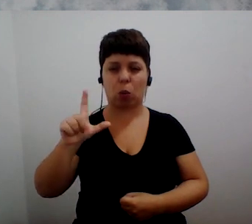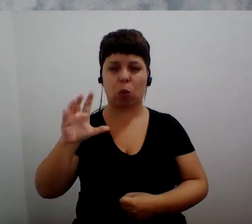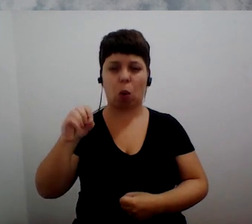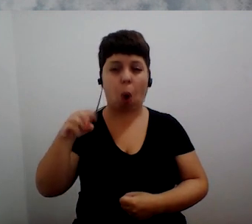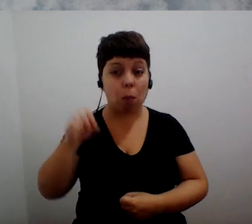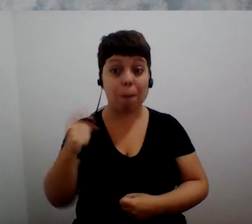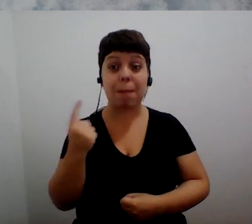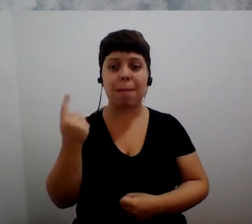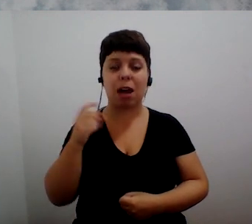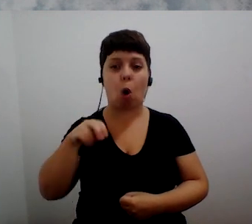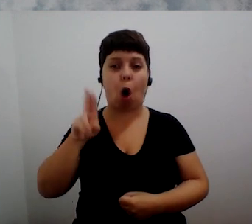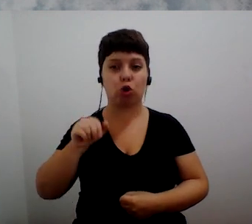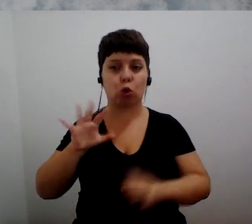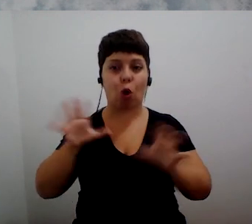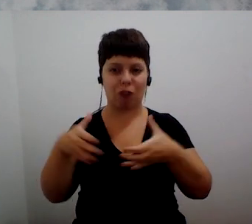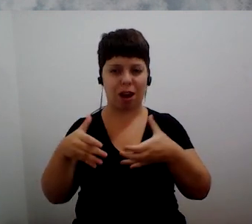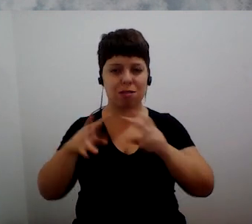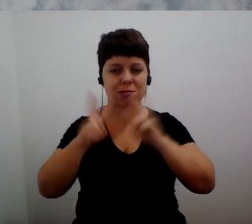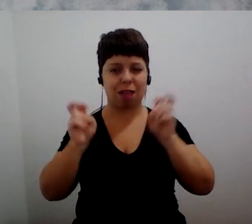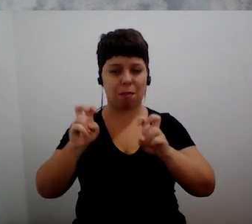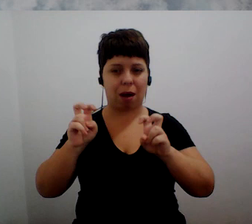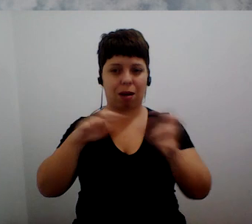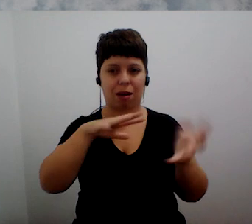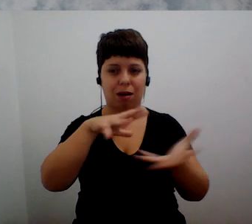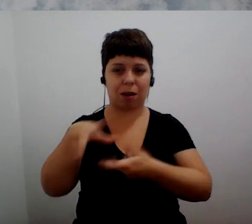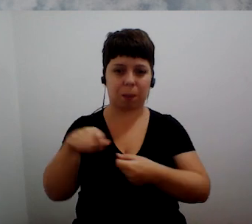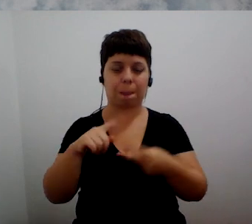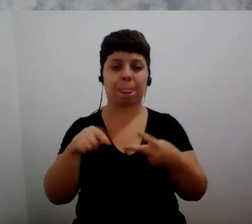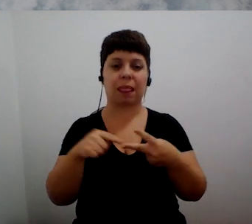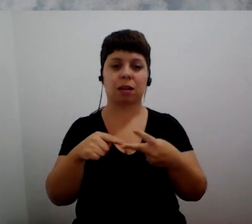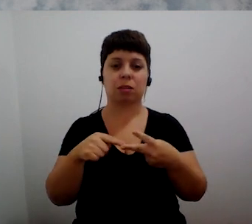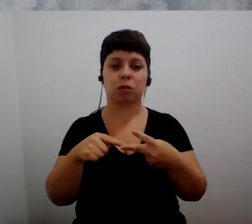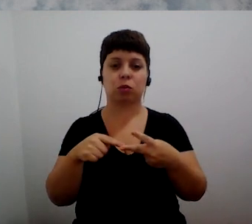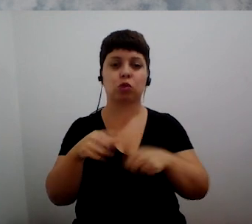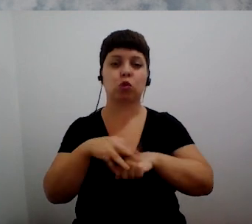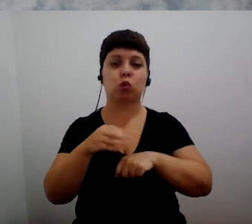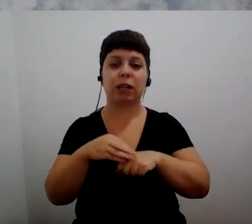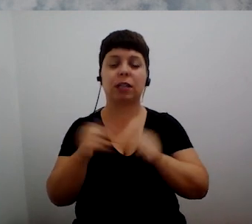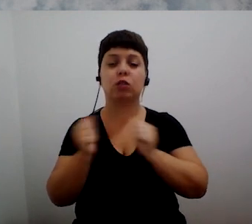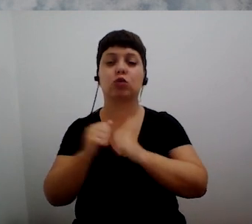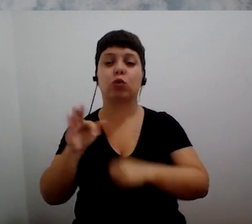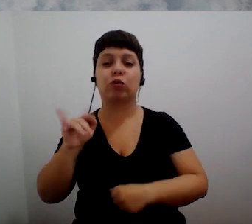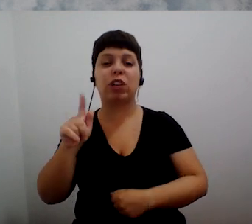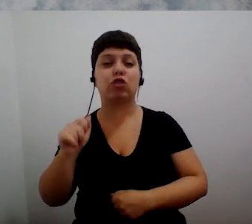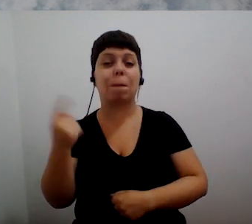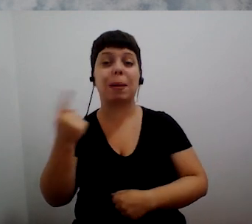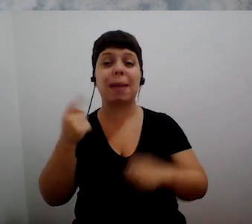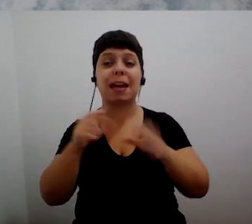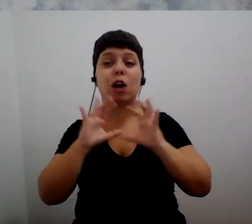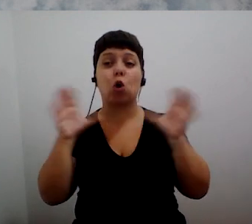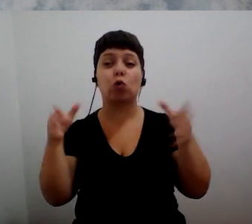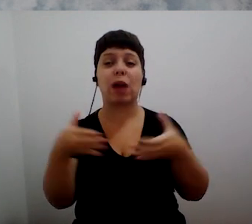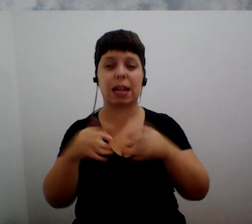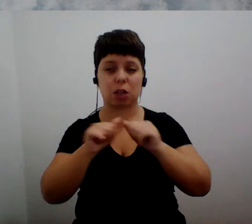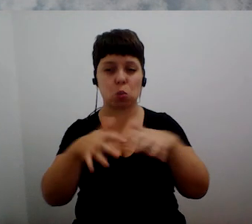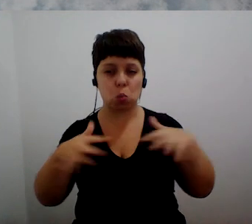and Sweden shared with Fiji the first UN ocean conference in 2017. And we have the Norwegian